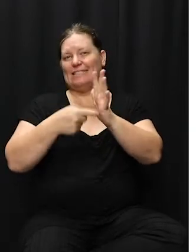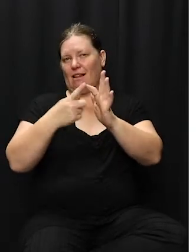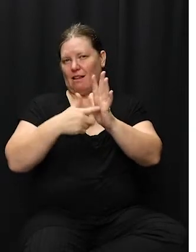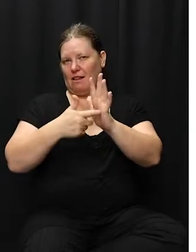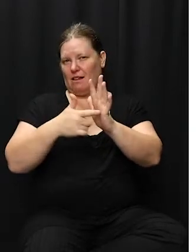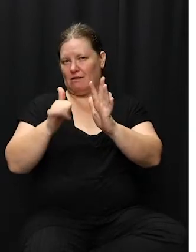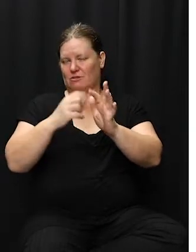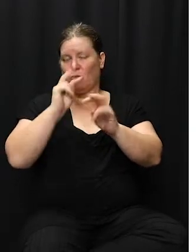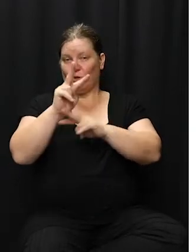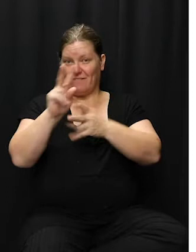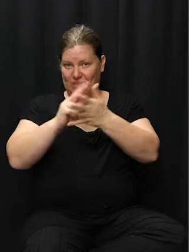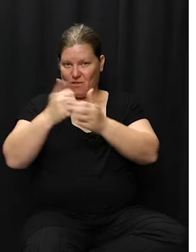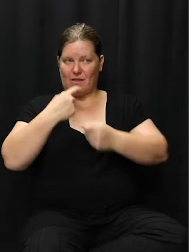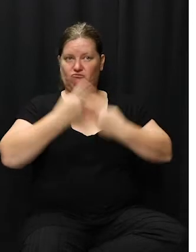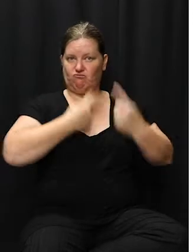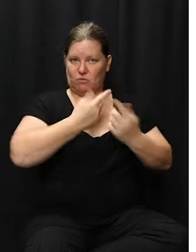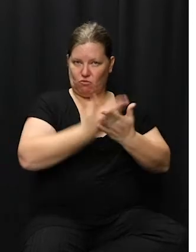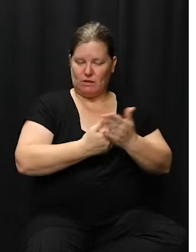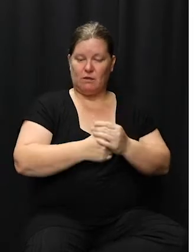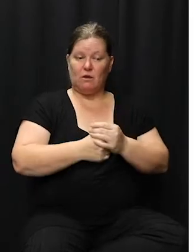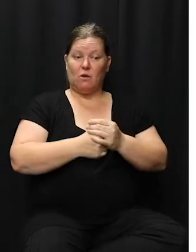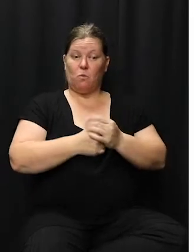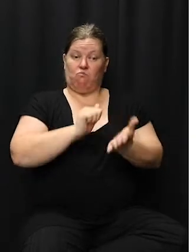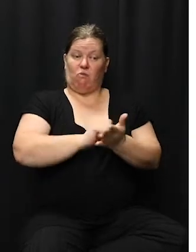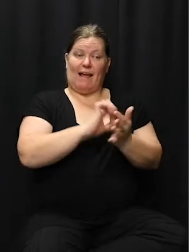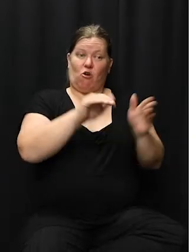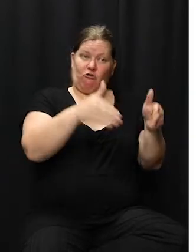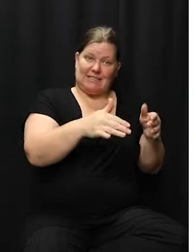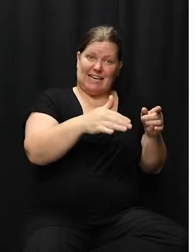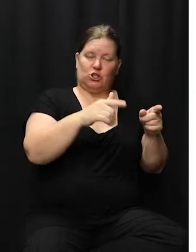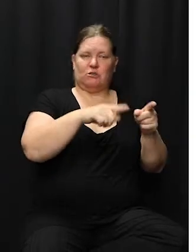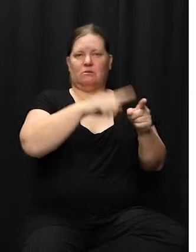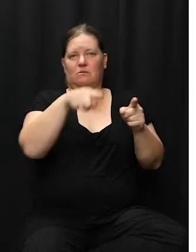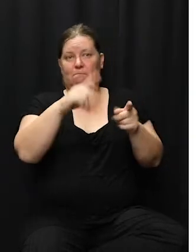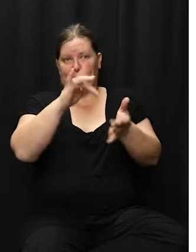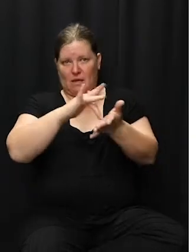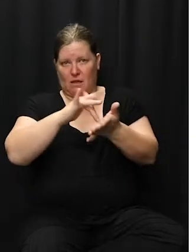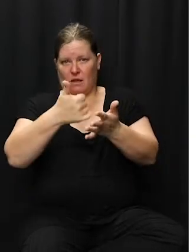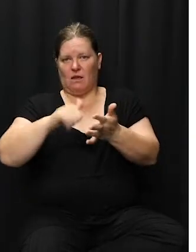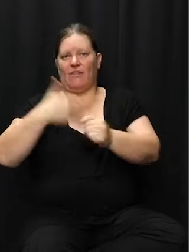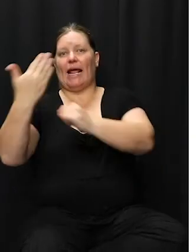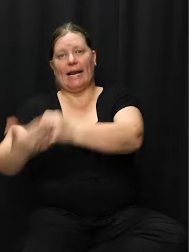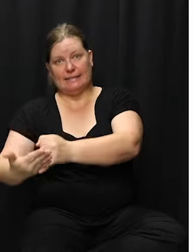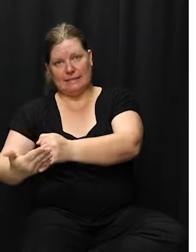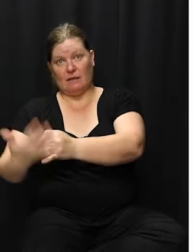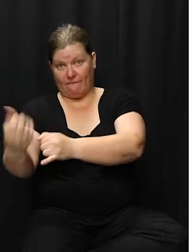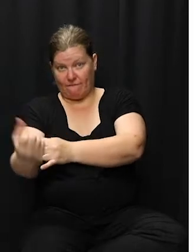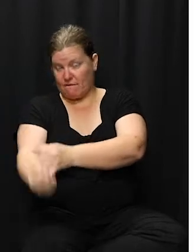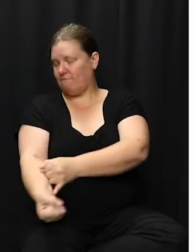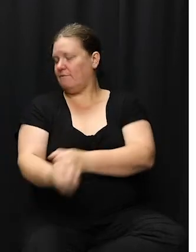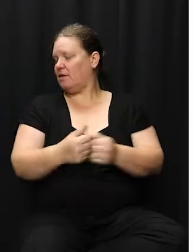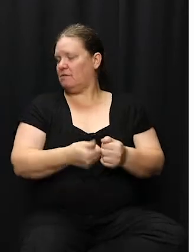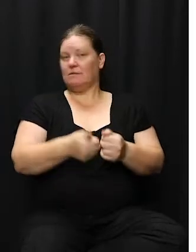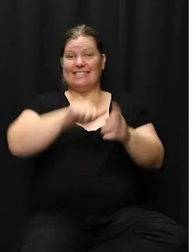did they include all the information? Narrative structure, because it's a retell, so they're looking at the video and then retelling the story. So do they have